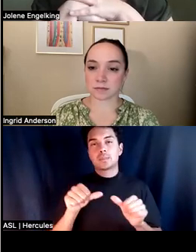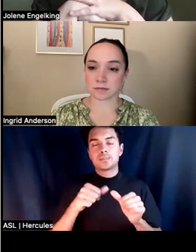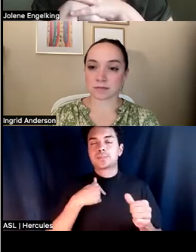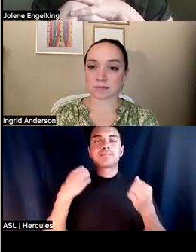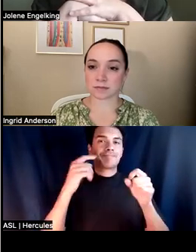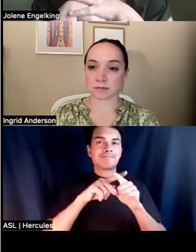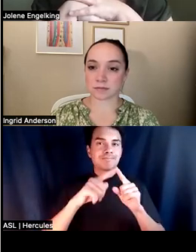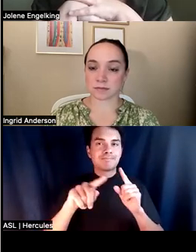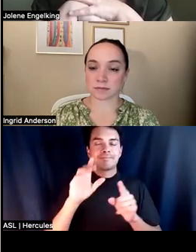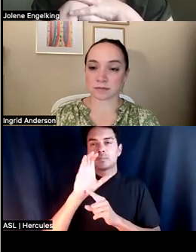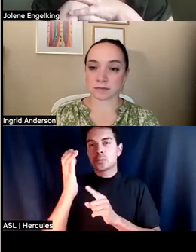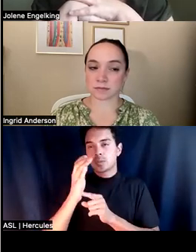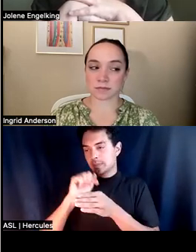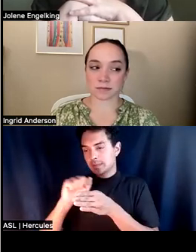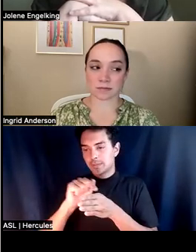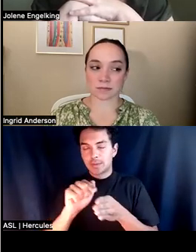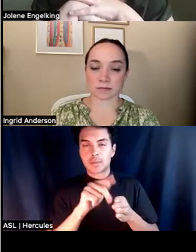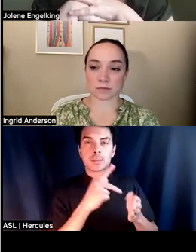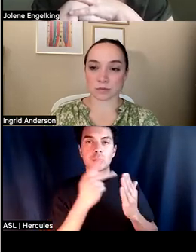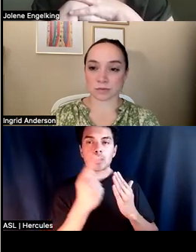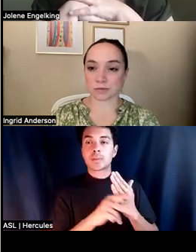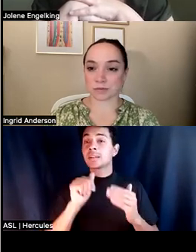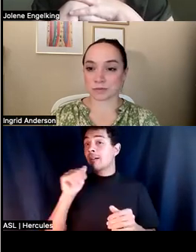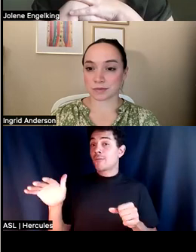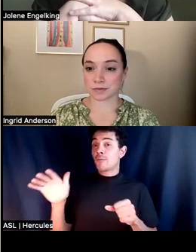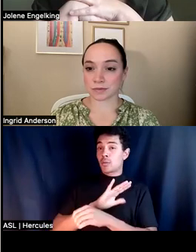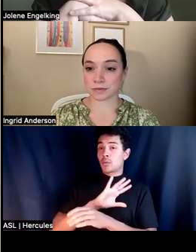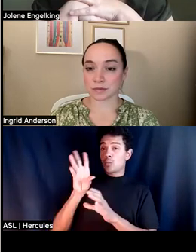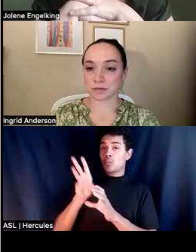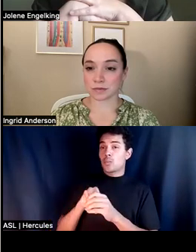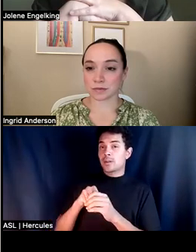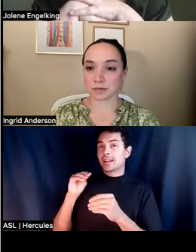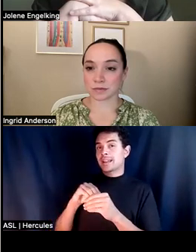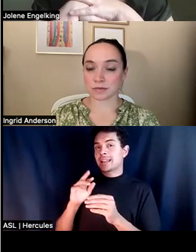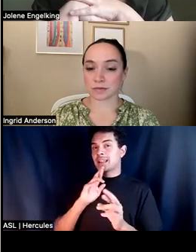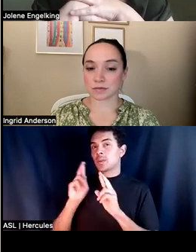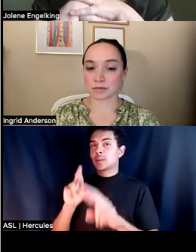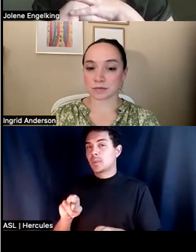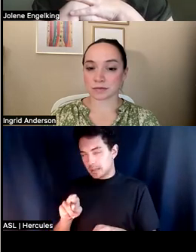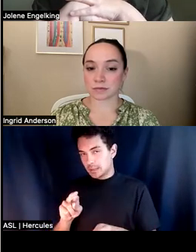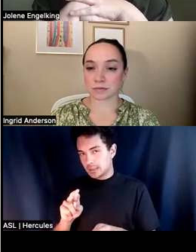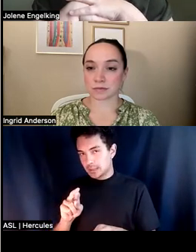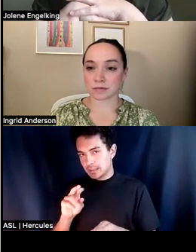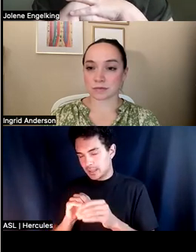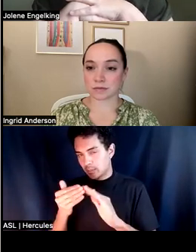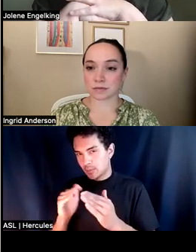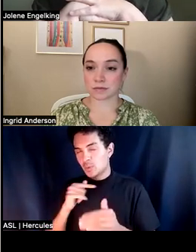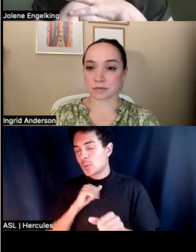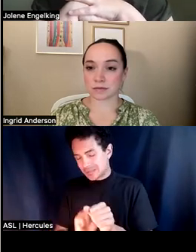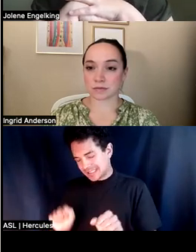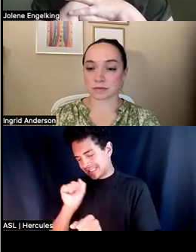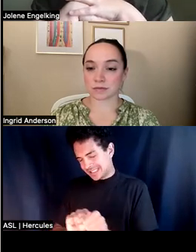specific programs, and often they aren't fully incorporated into the response in the community. And that's one of the things that we've been working tirelessly to try to